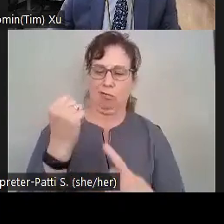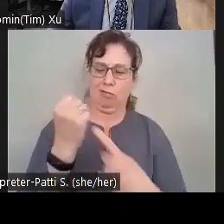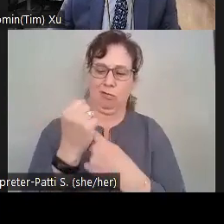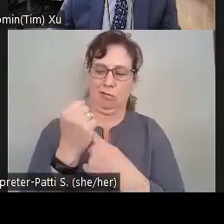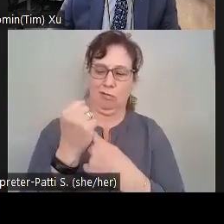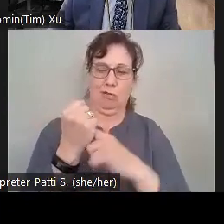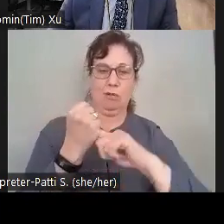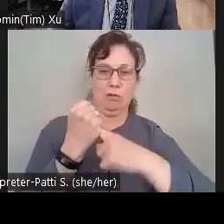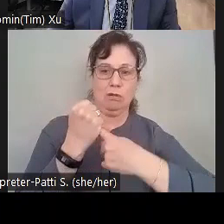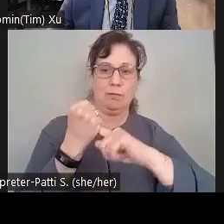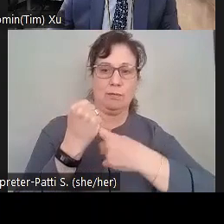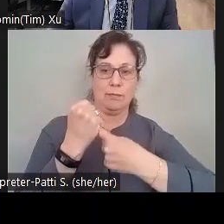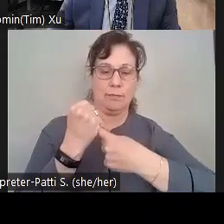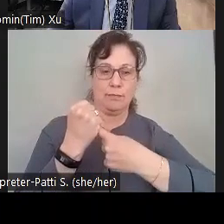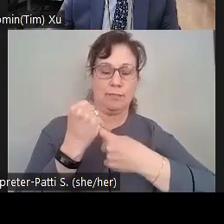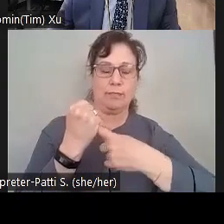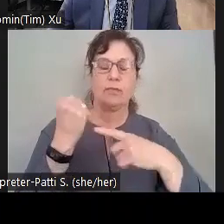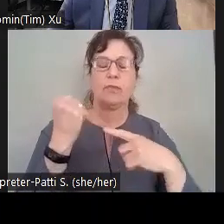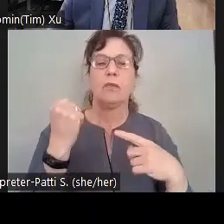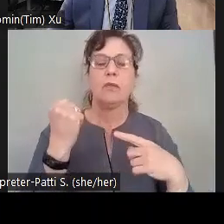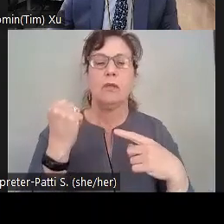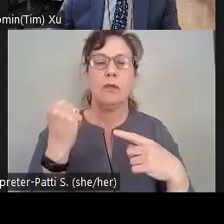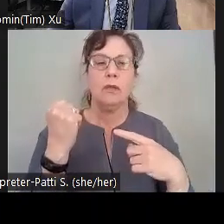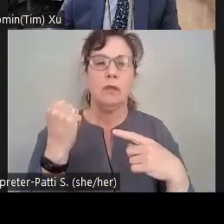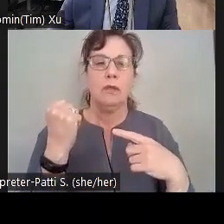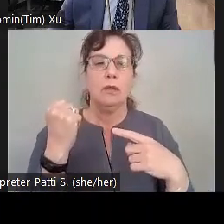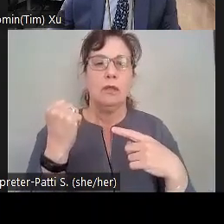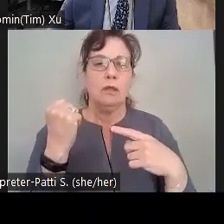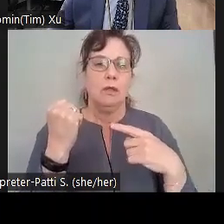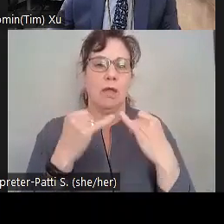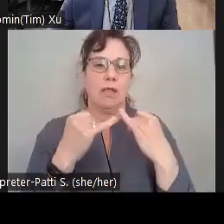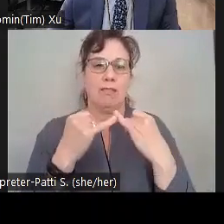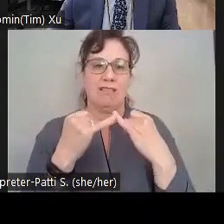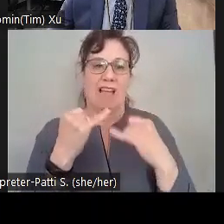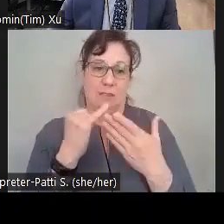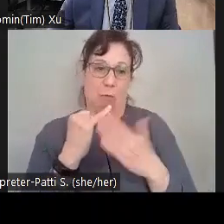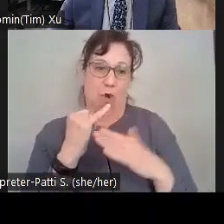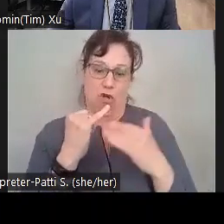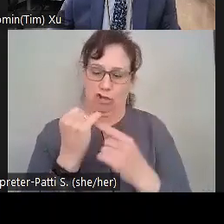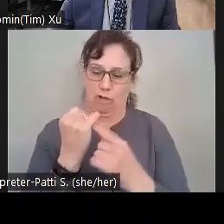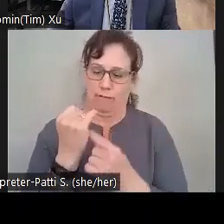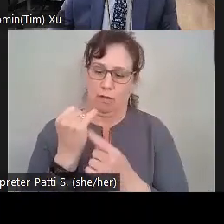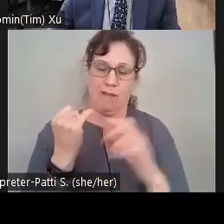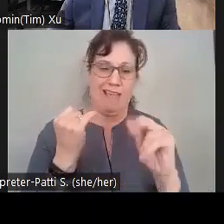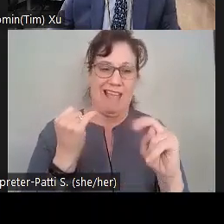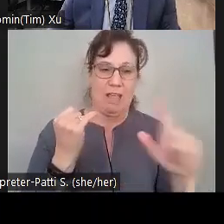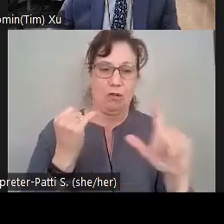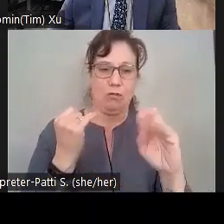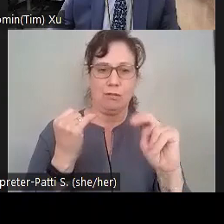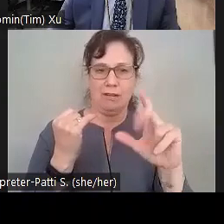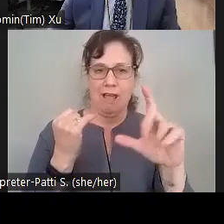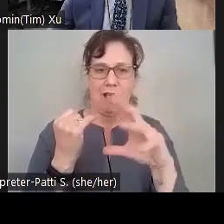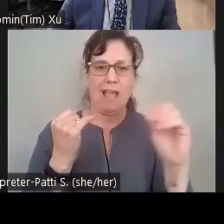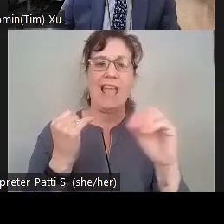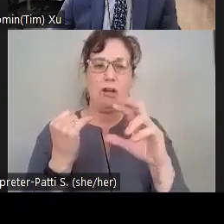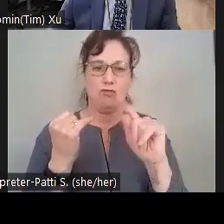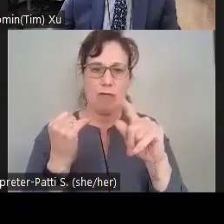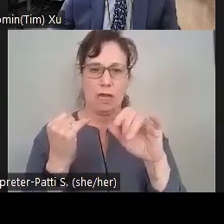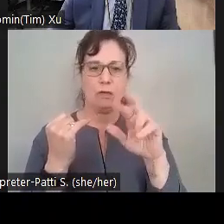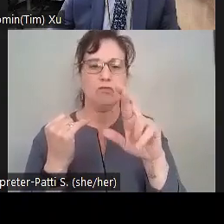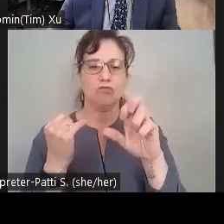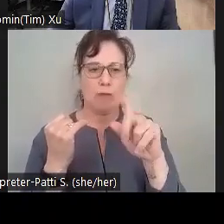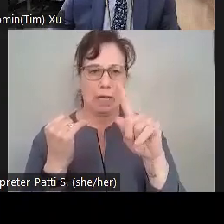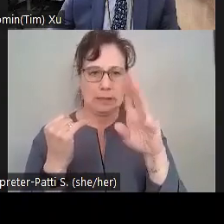canal and of the last portion of your rectum. It is the most basic screening that anyone can